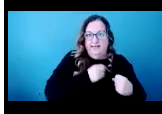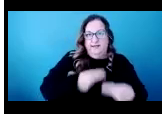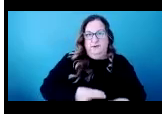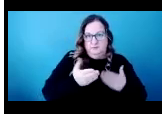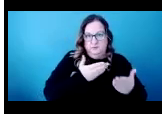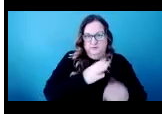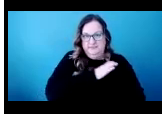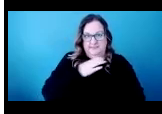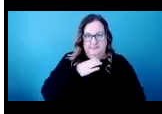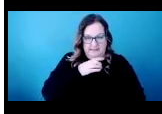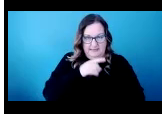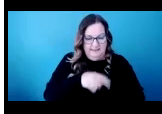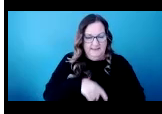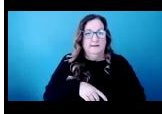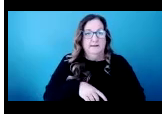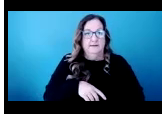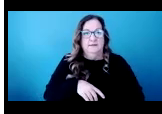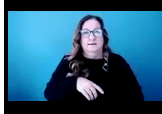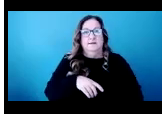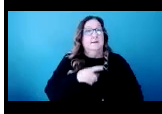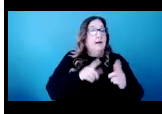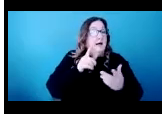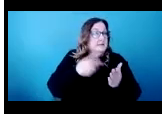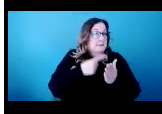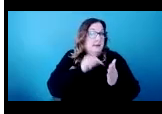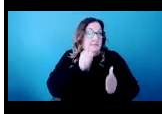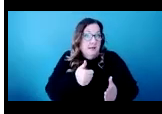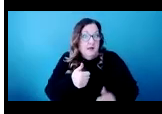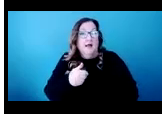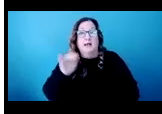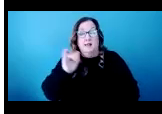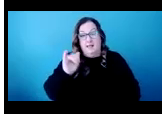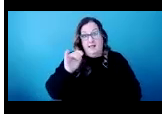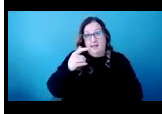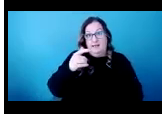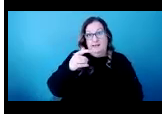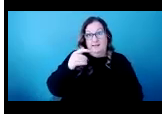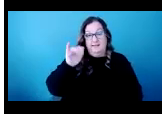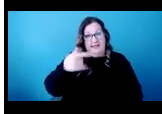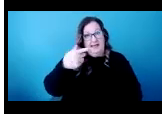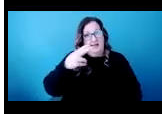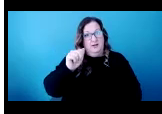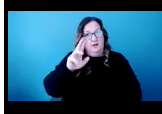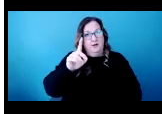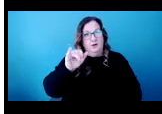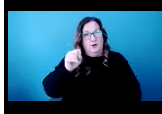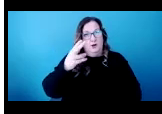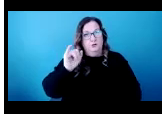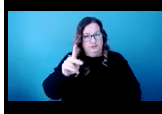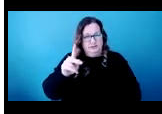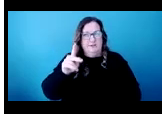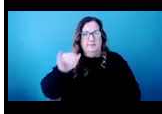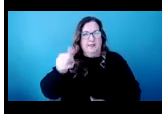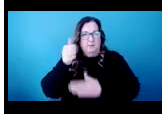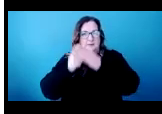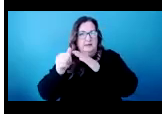For example, the one about voting as far as guardianships, that got sent to I believe the House Government